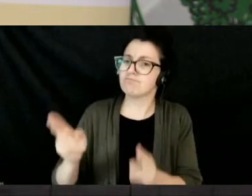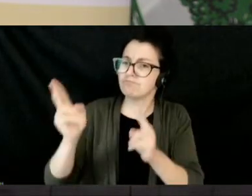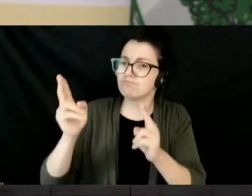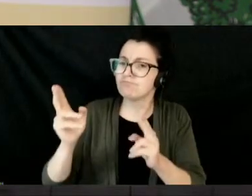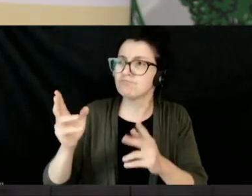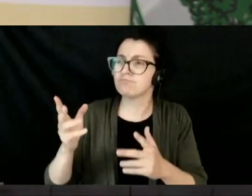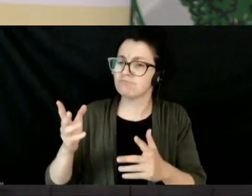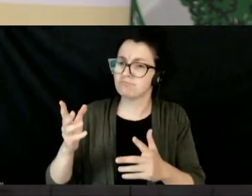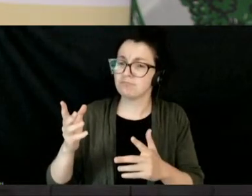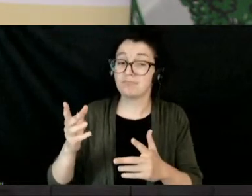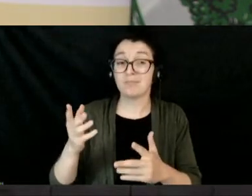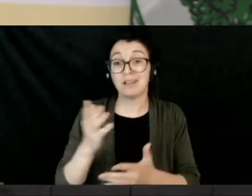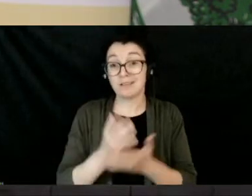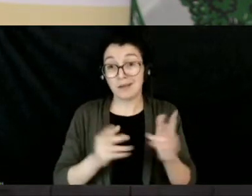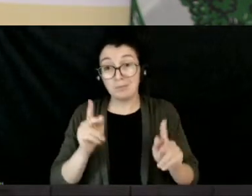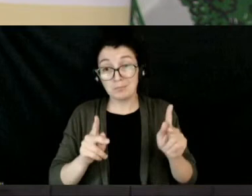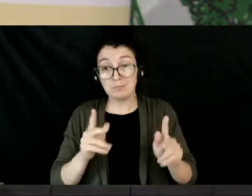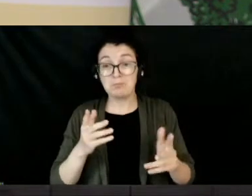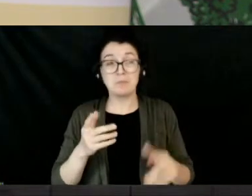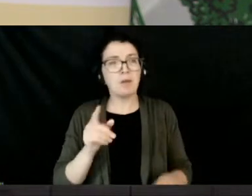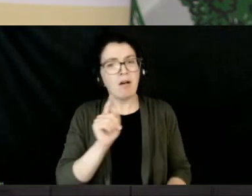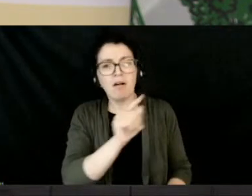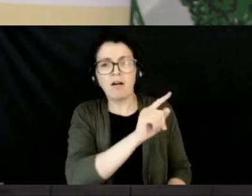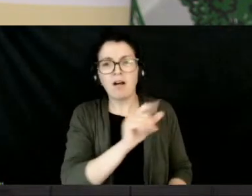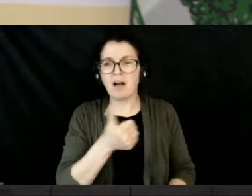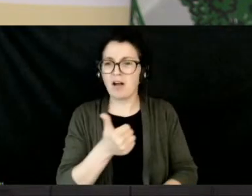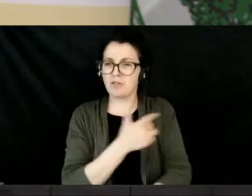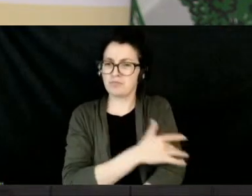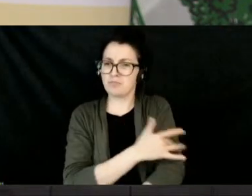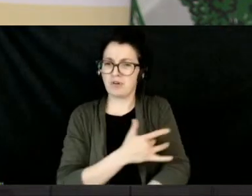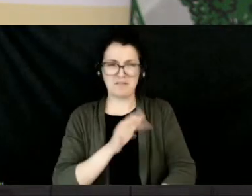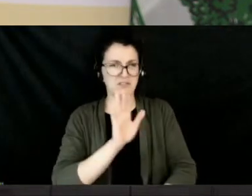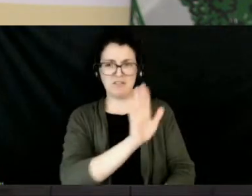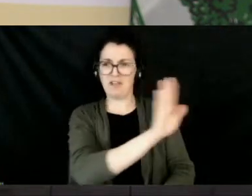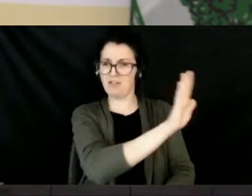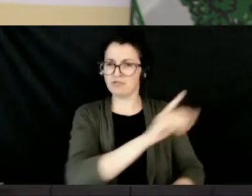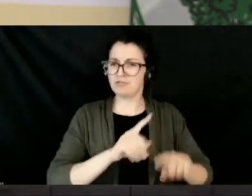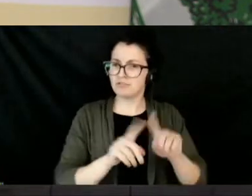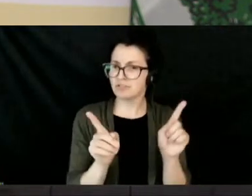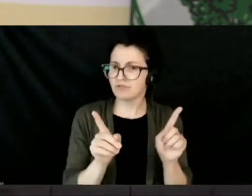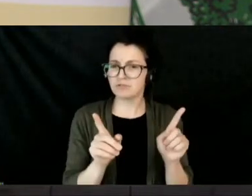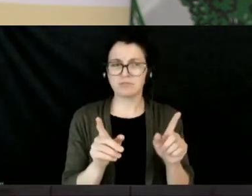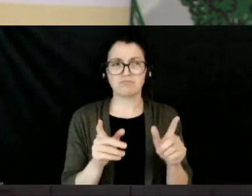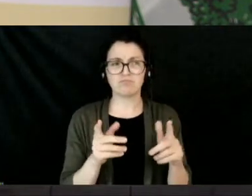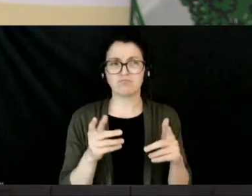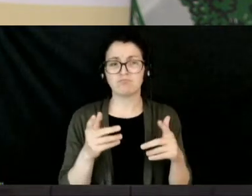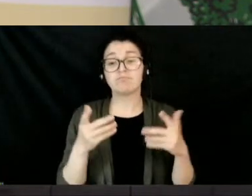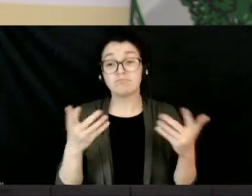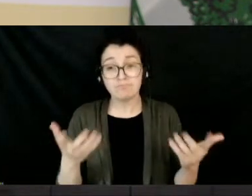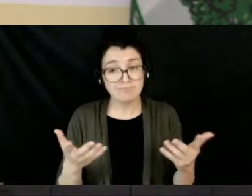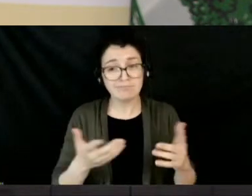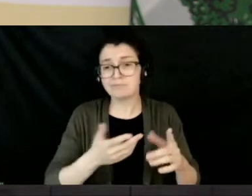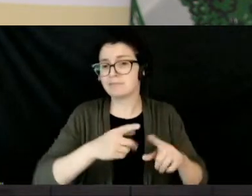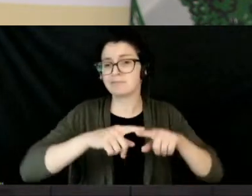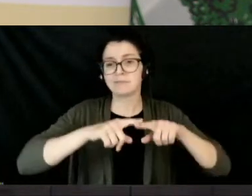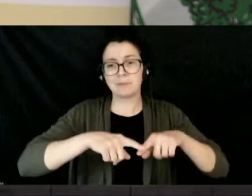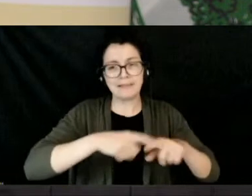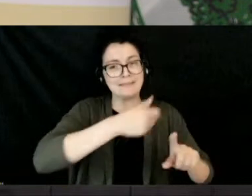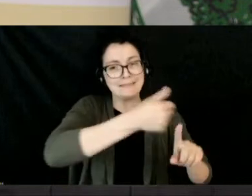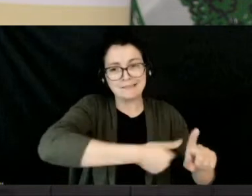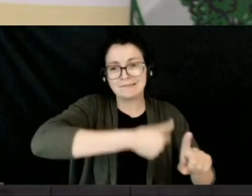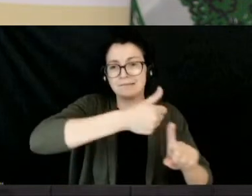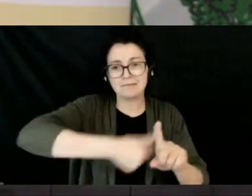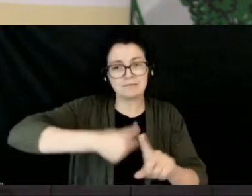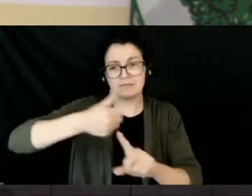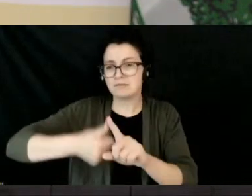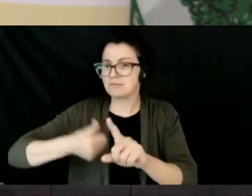or jurisdictions are doing this differently or doing that more quickly. Each jurisdiction will have their own unique plan, as we